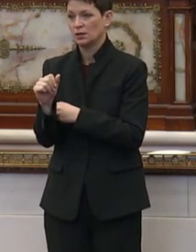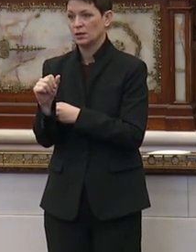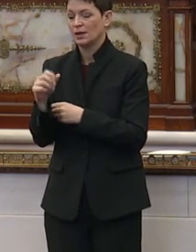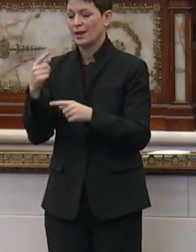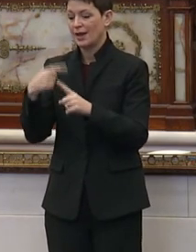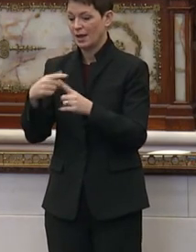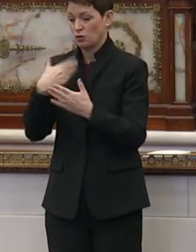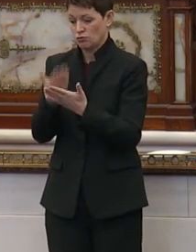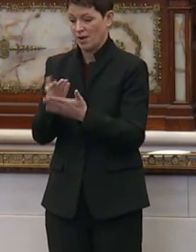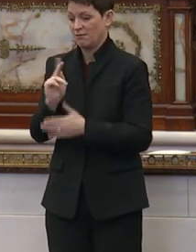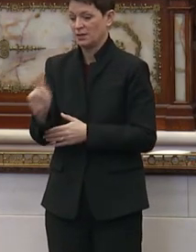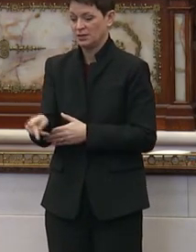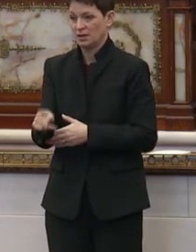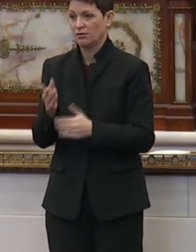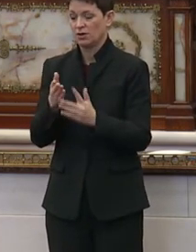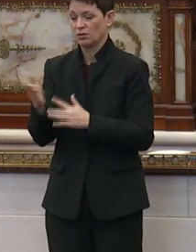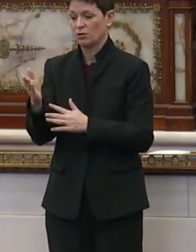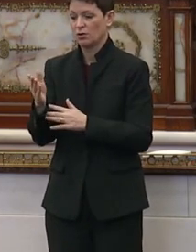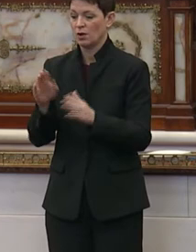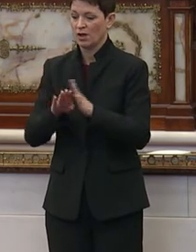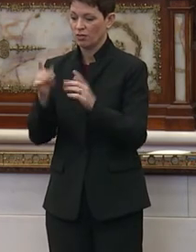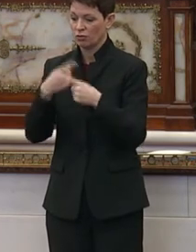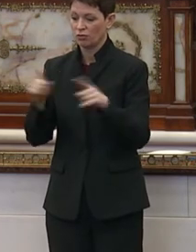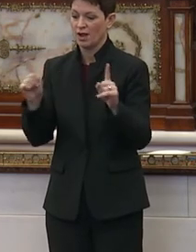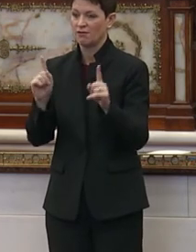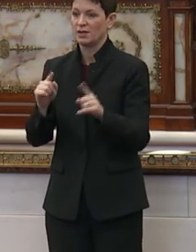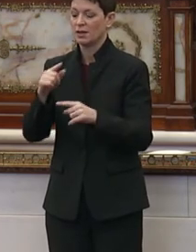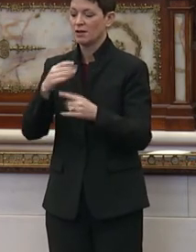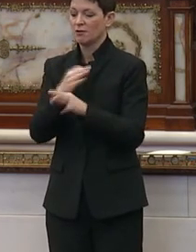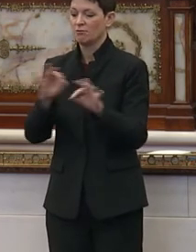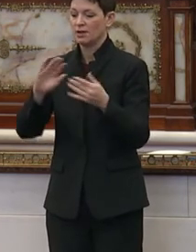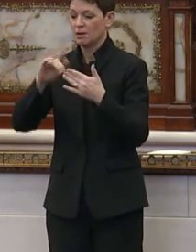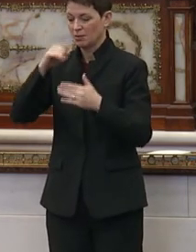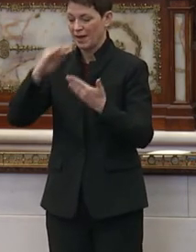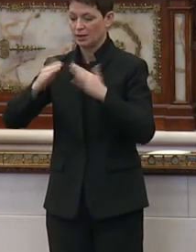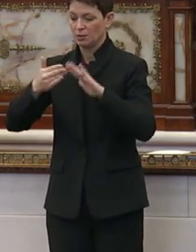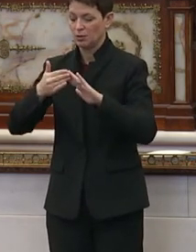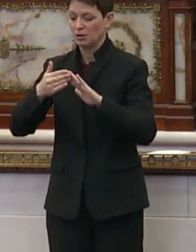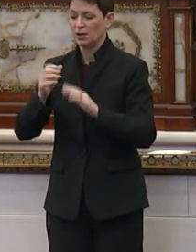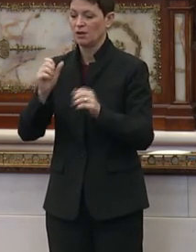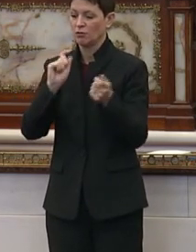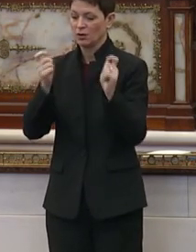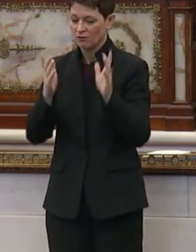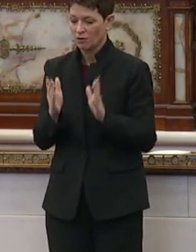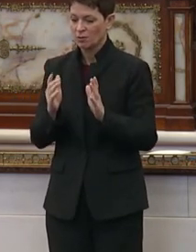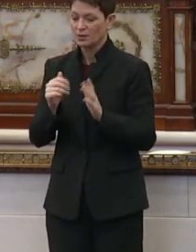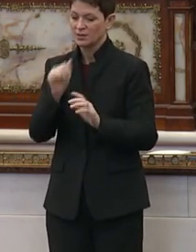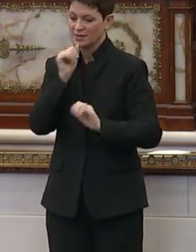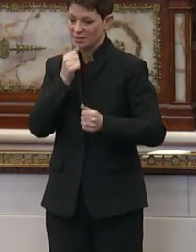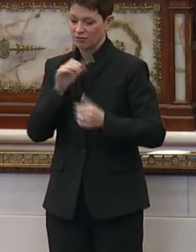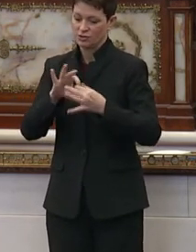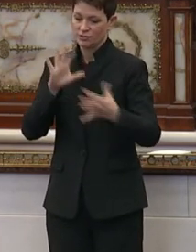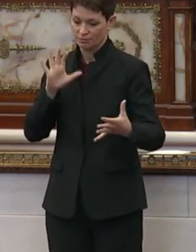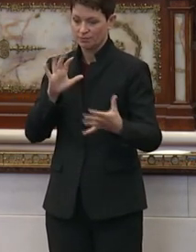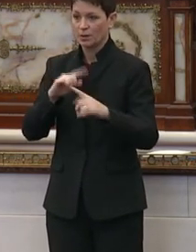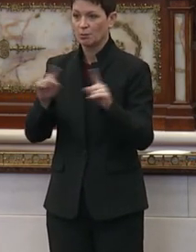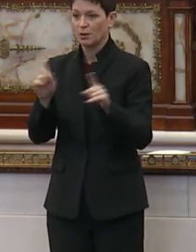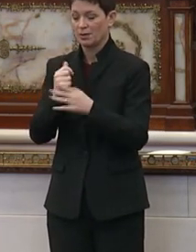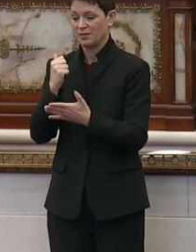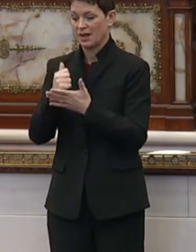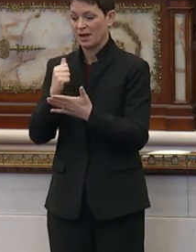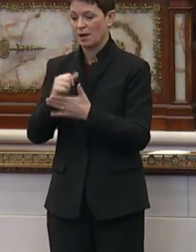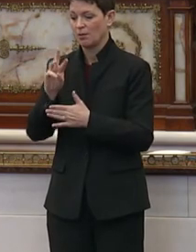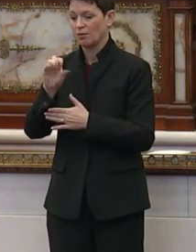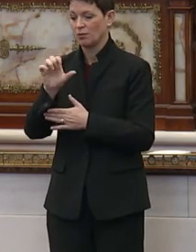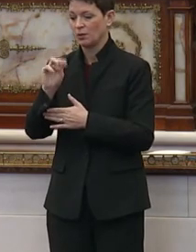and into Philadelphia through a thriving free black community of reformers, abolitionists, and suffragists. With the help of